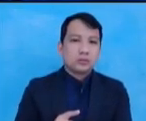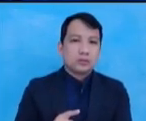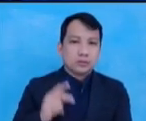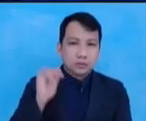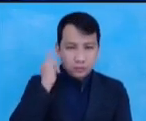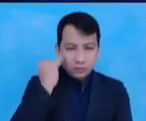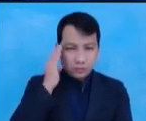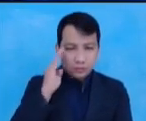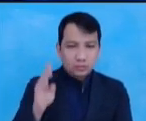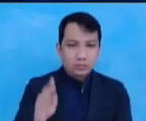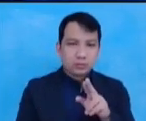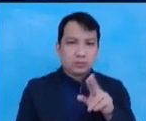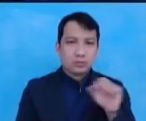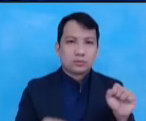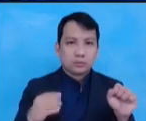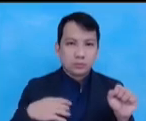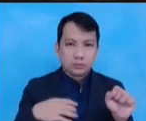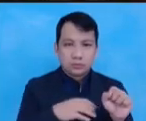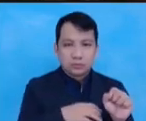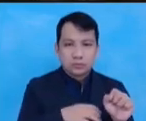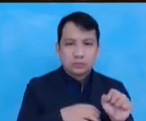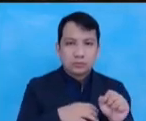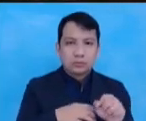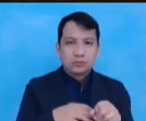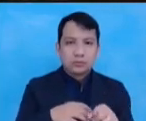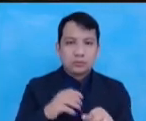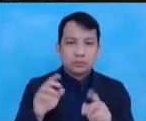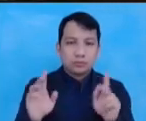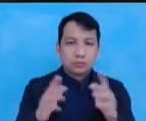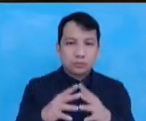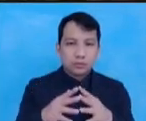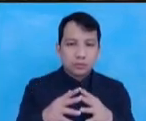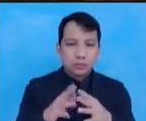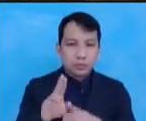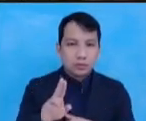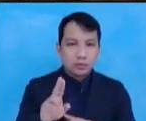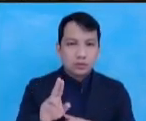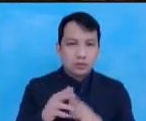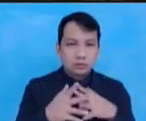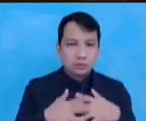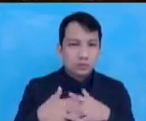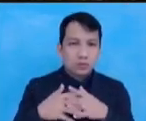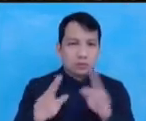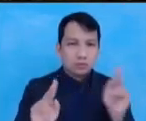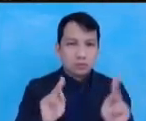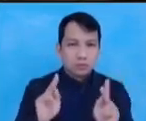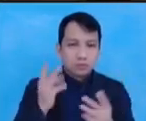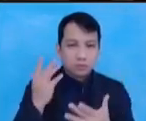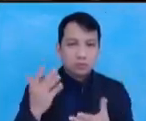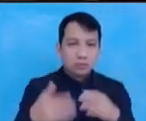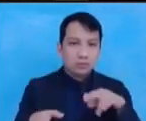U.S. Congress, and the American people. Magbibigay din ng U.S. ng karagdagang